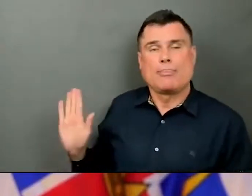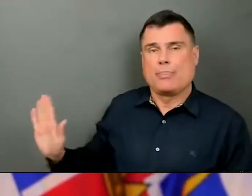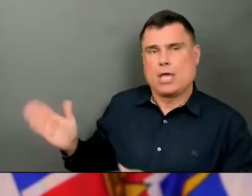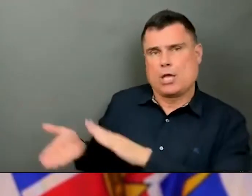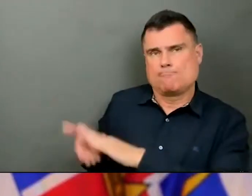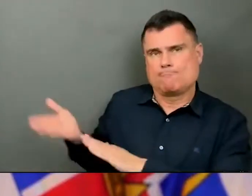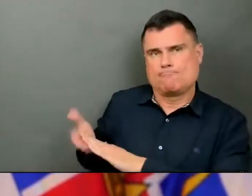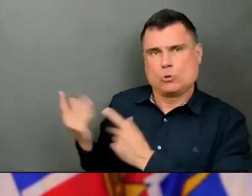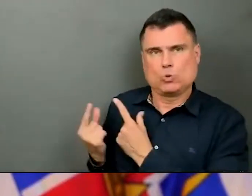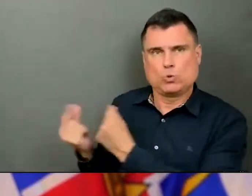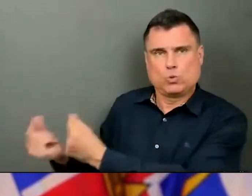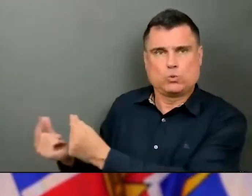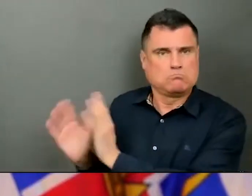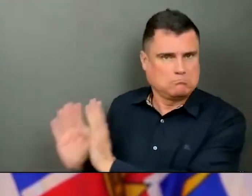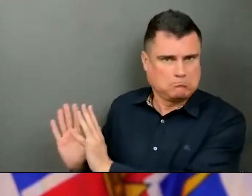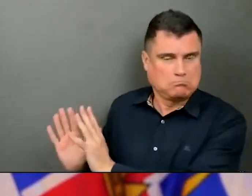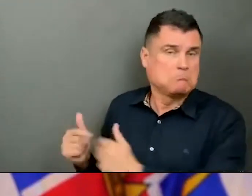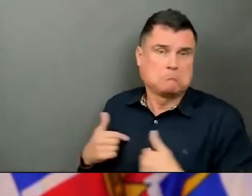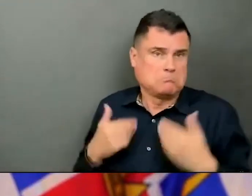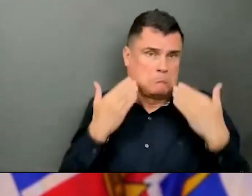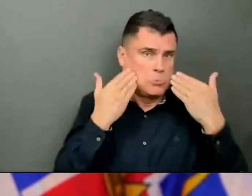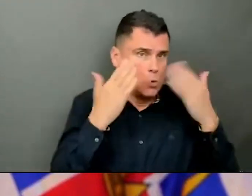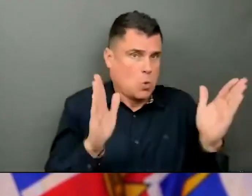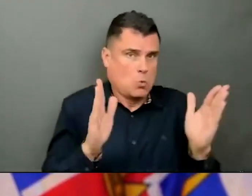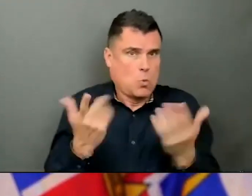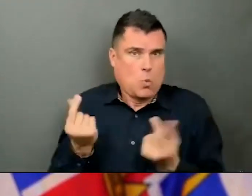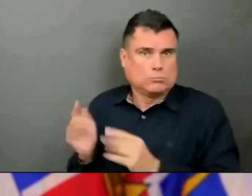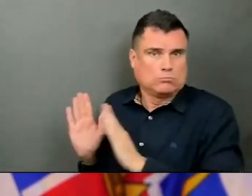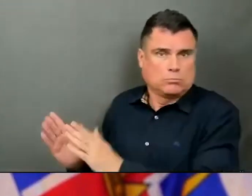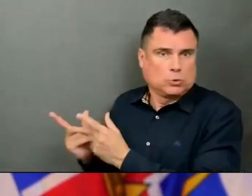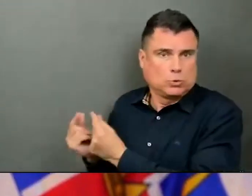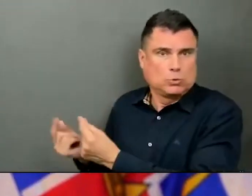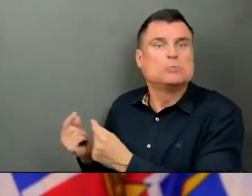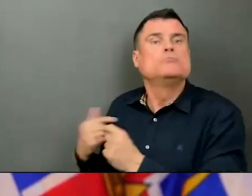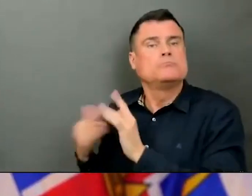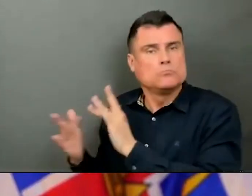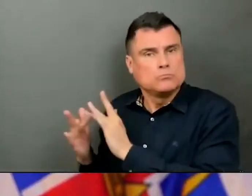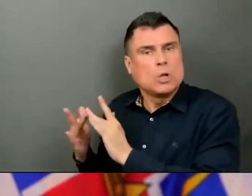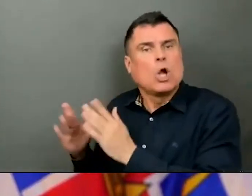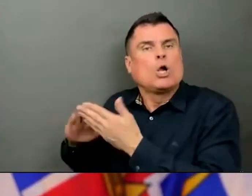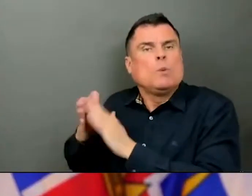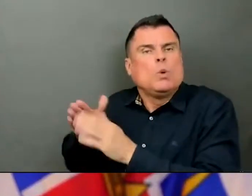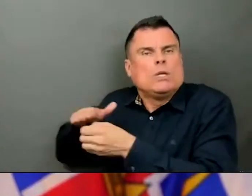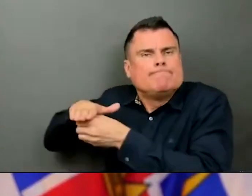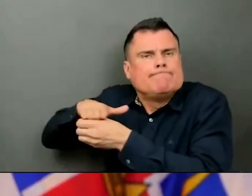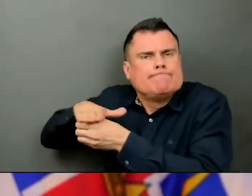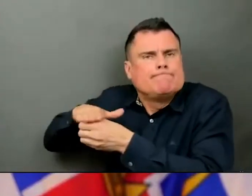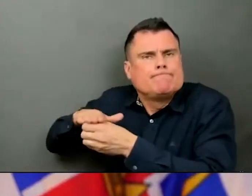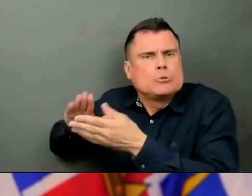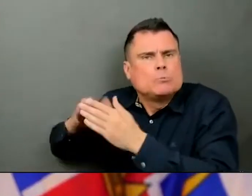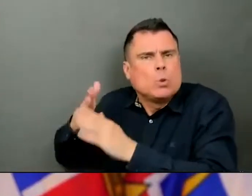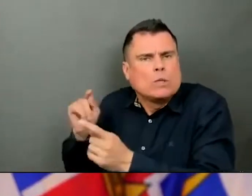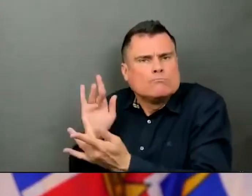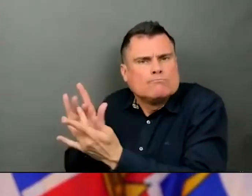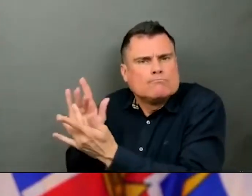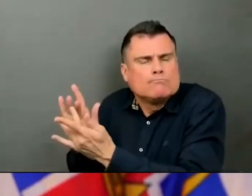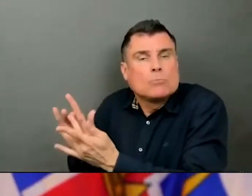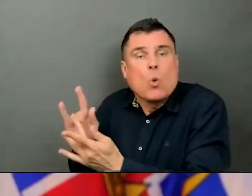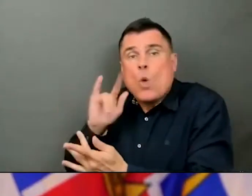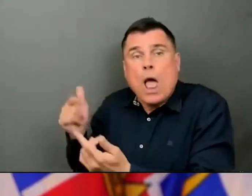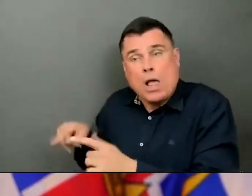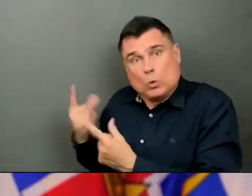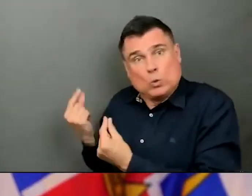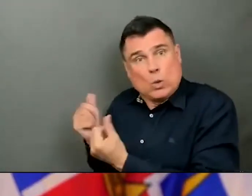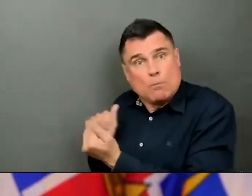they reached out through specific community groups and others. And yes, we do know that things spread